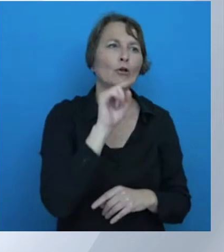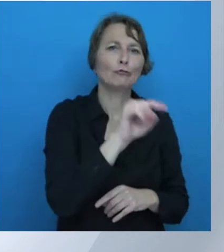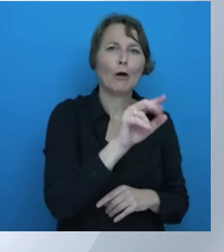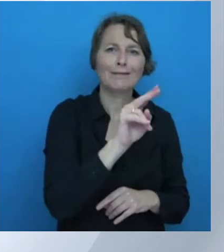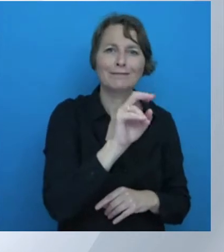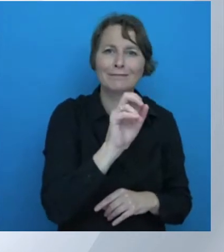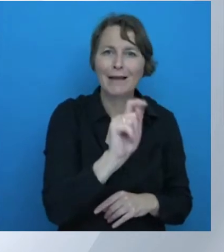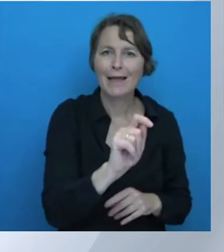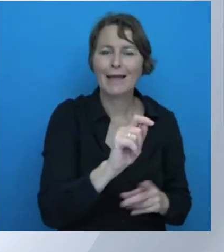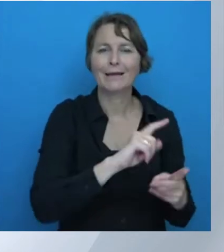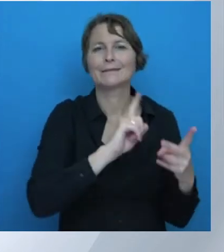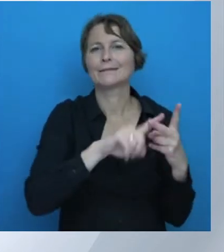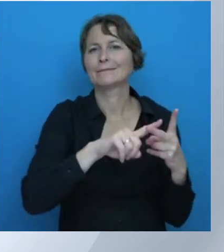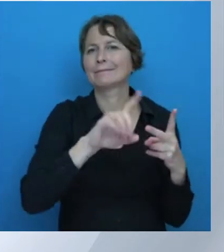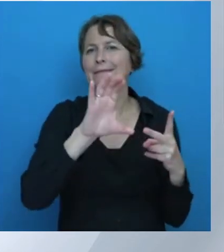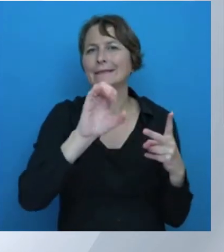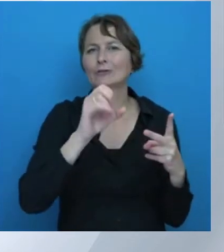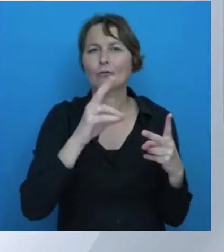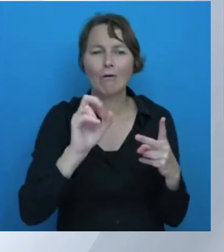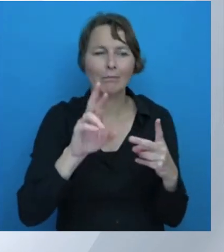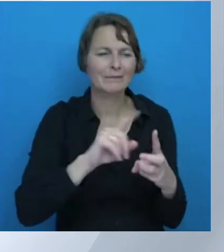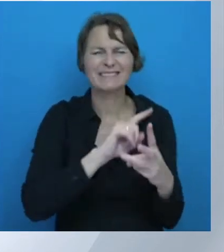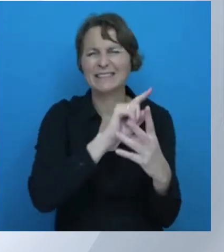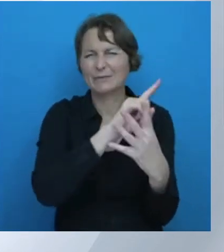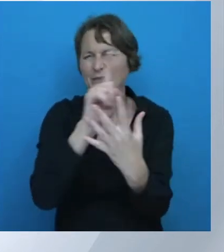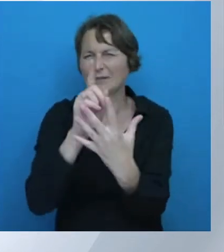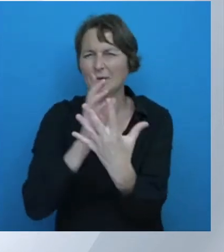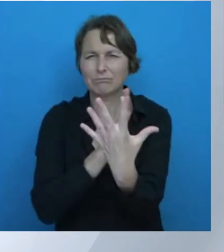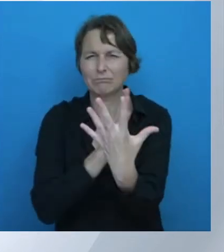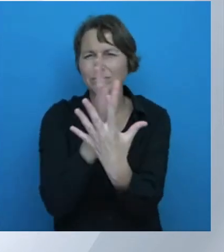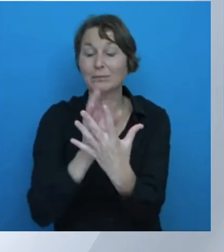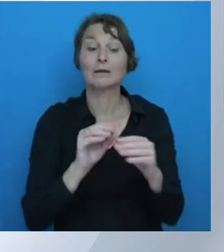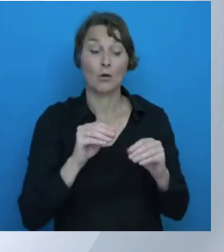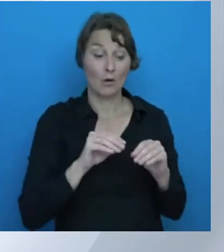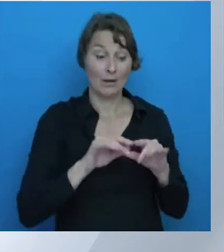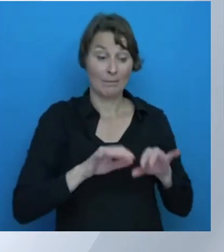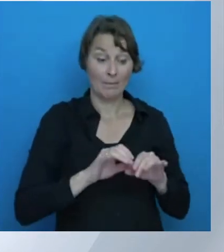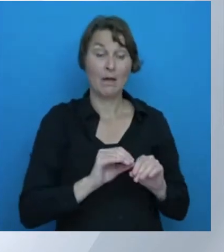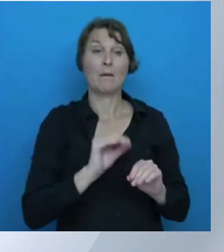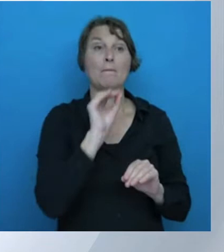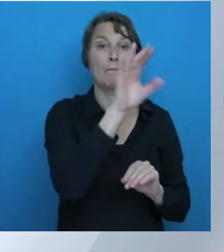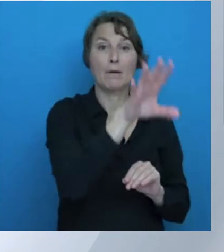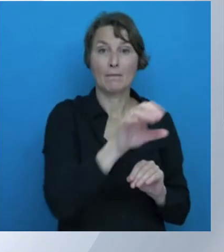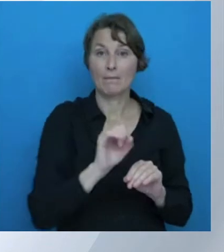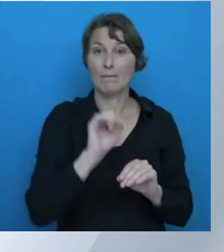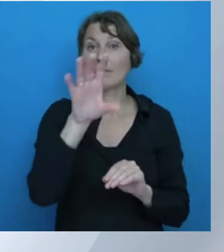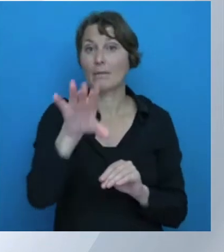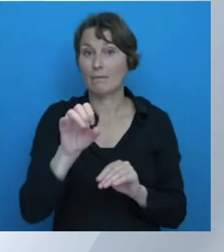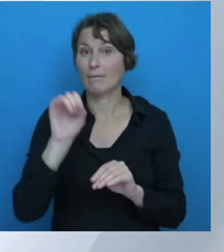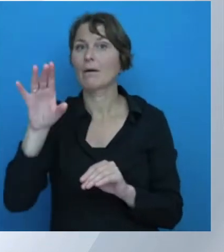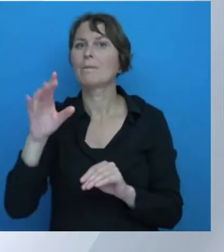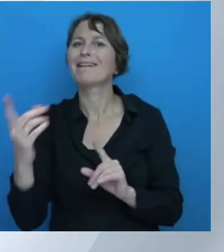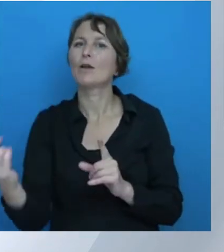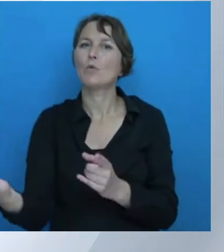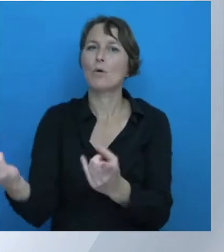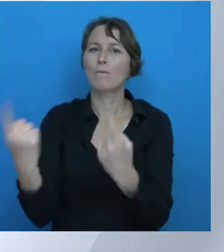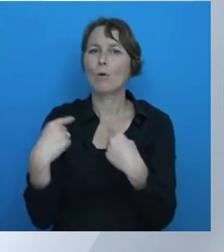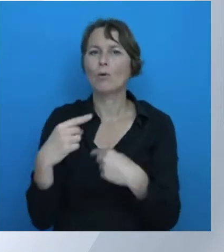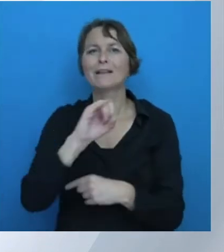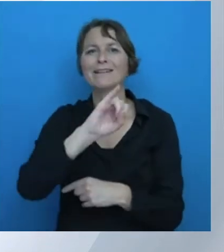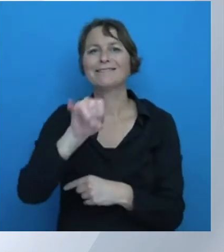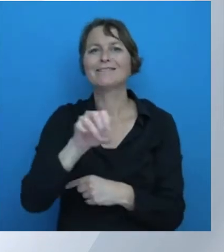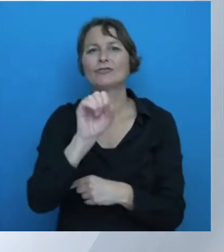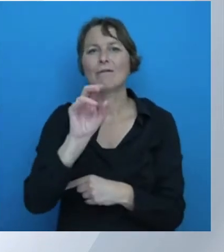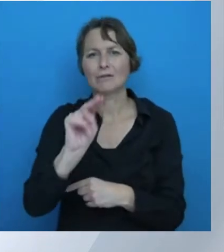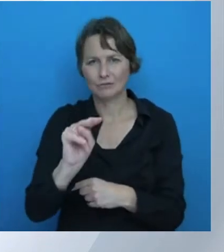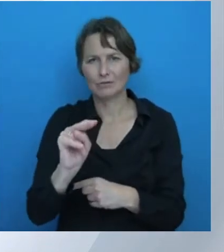C#. It scans a rendered DOM, reports the results back in JSON, and it's the same engine that I'm going to demo to